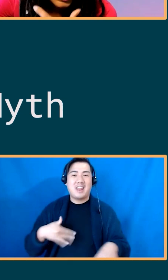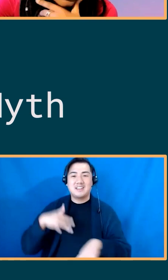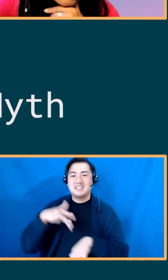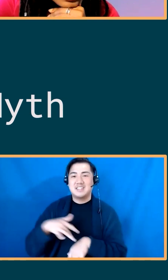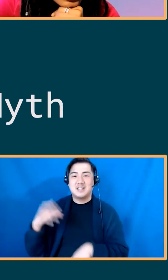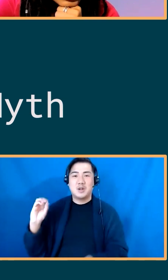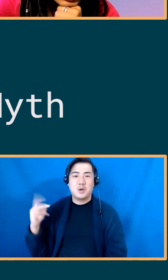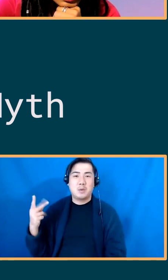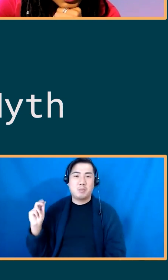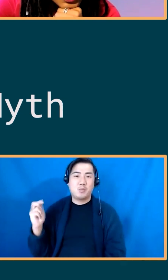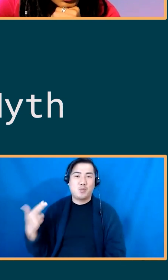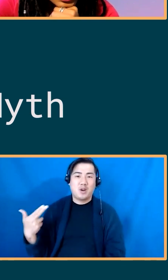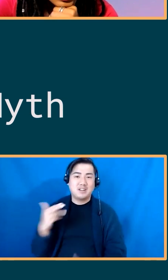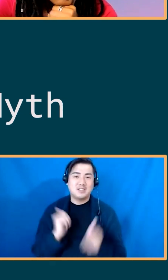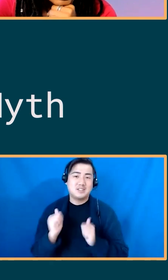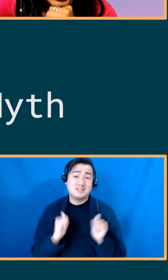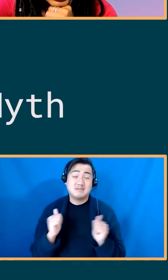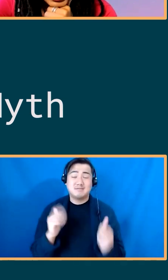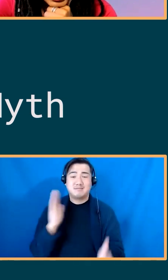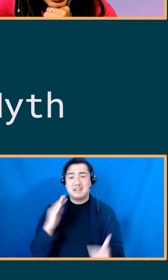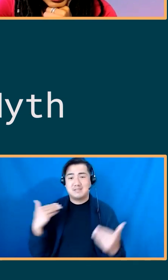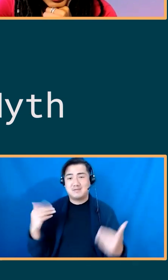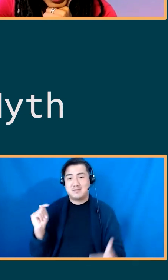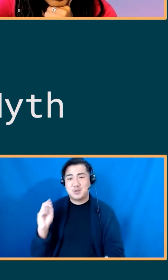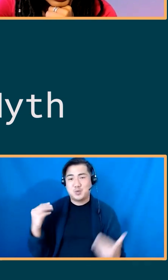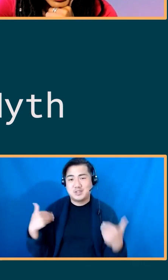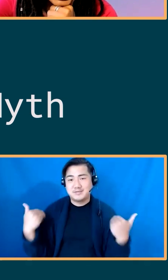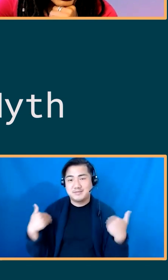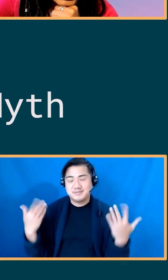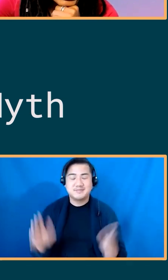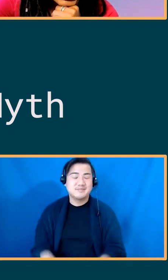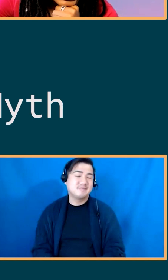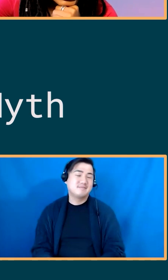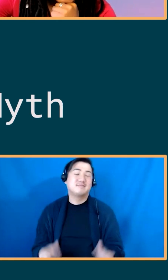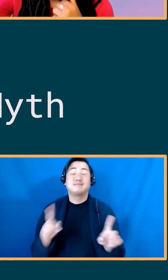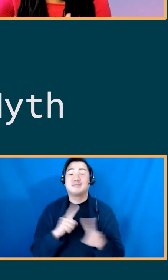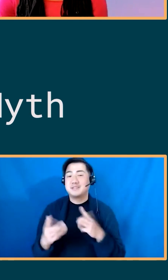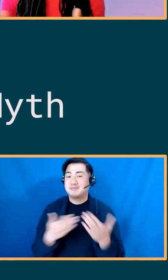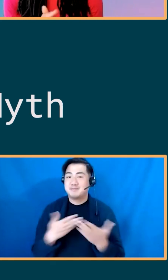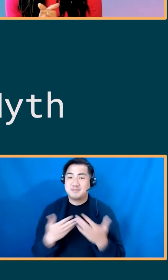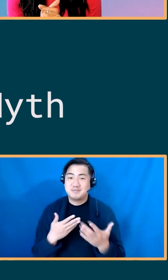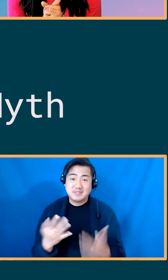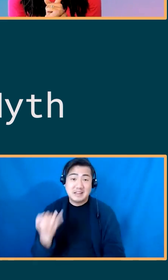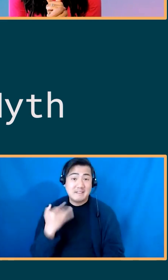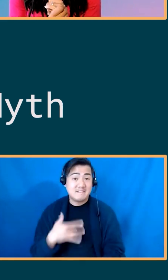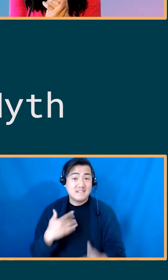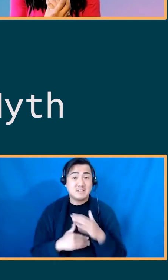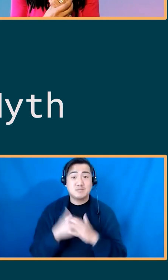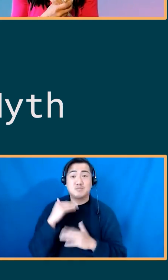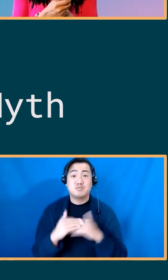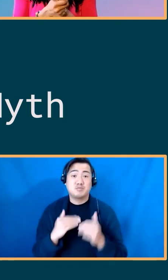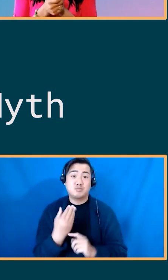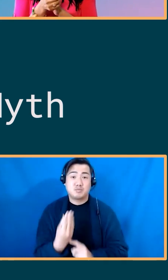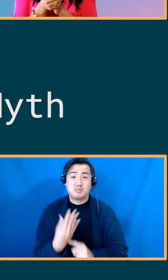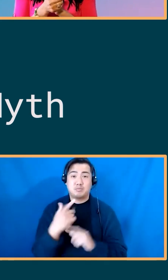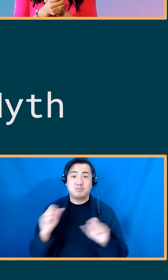because I was too young. But whatever that is, if you feel comfortable being on camera, we